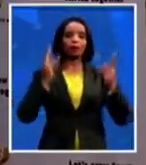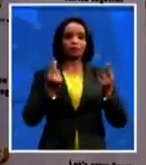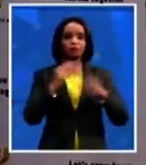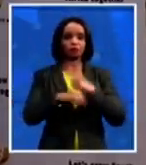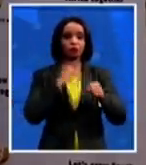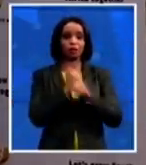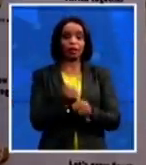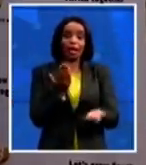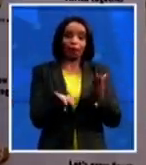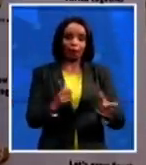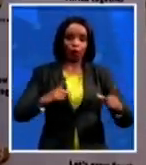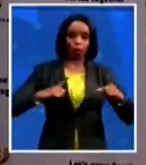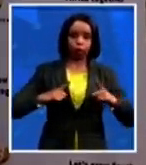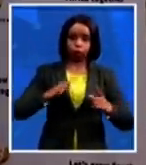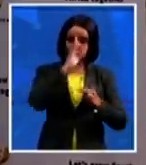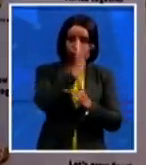On the